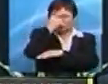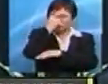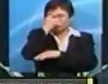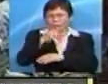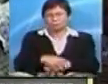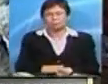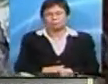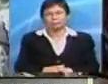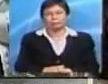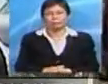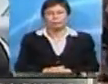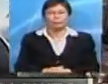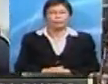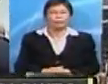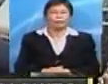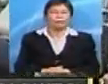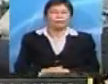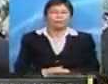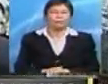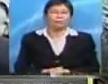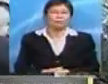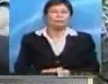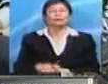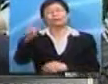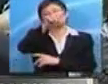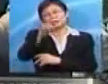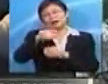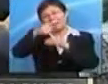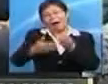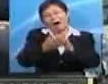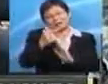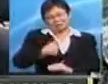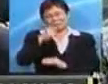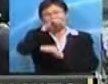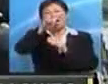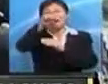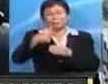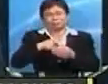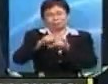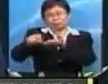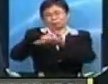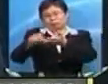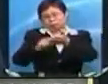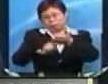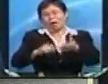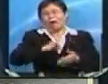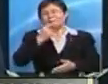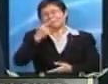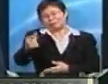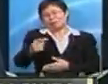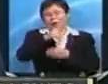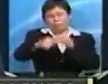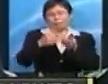The first question is an indirect way of asking for the transcript. And like I said again, it's part of